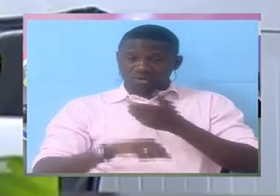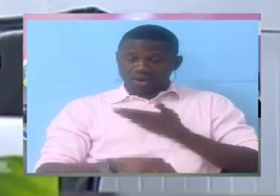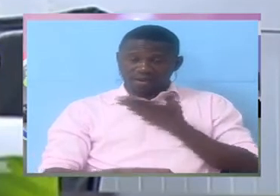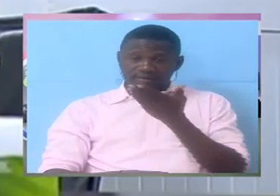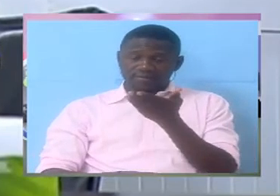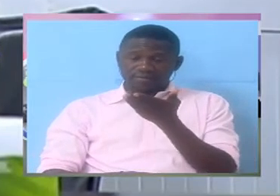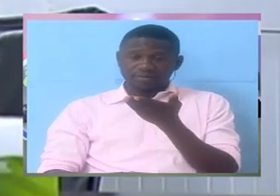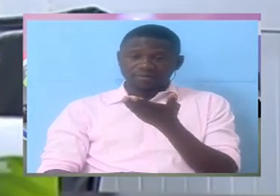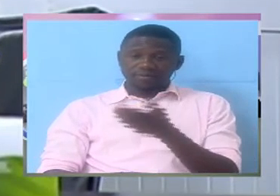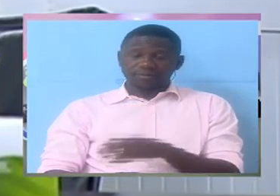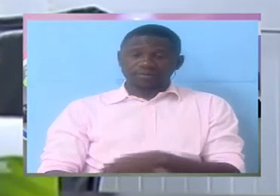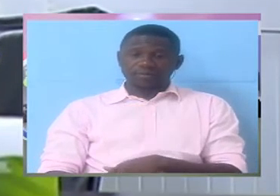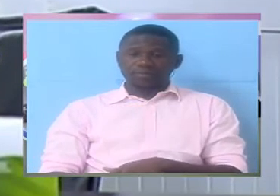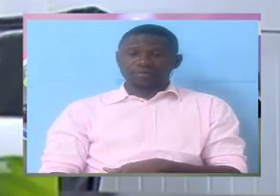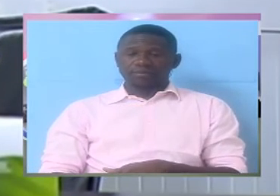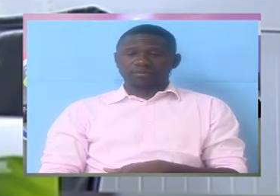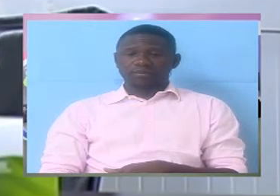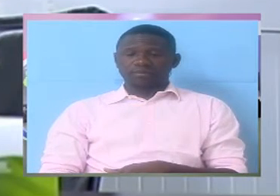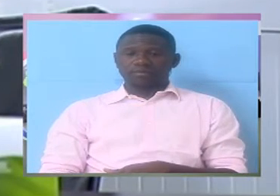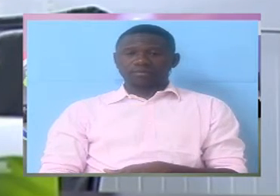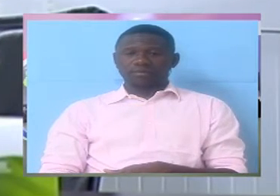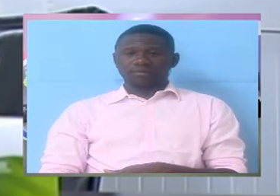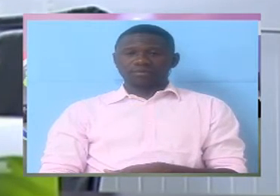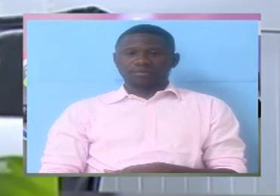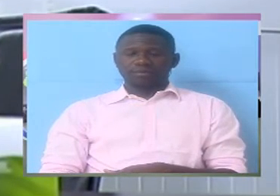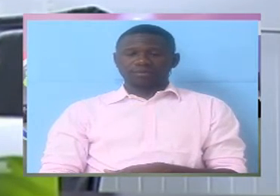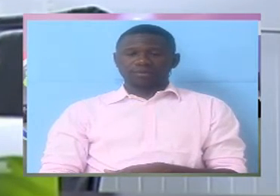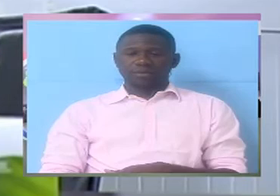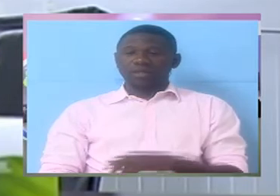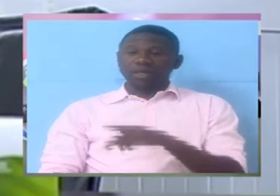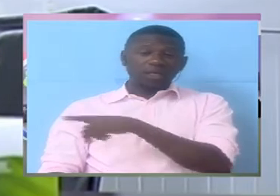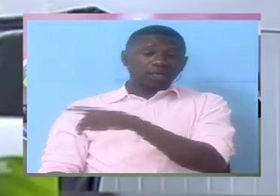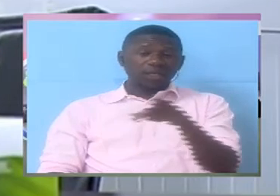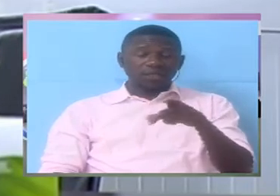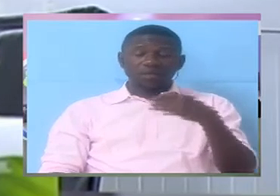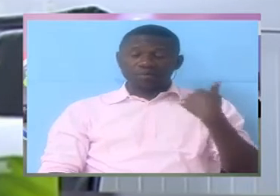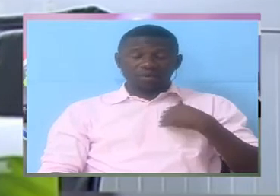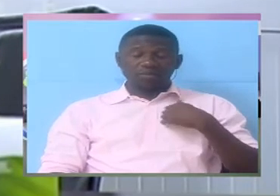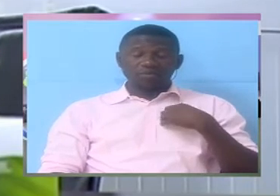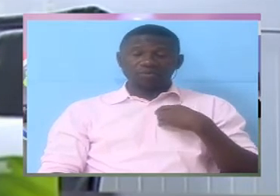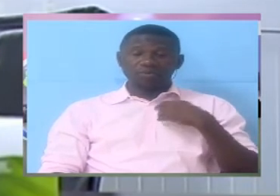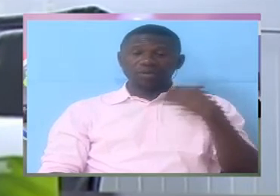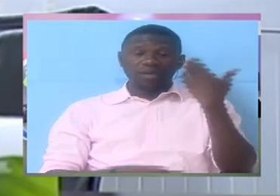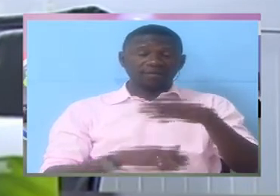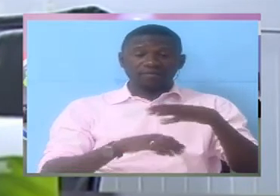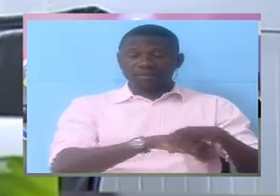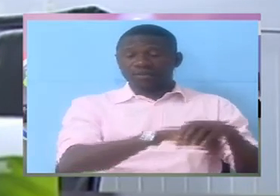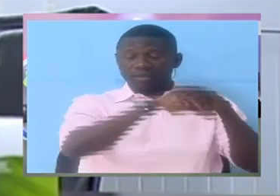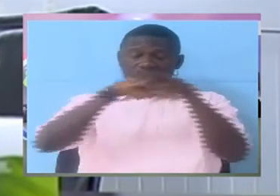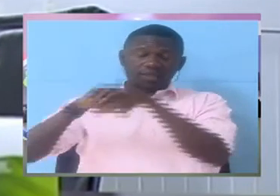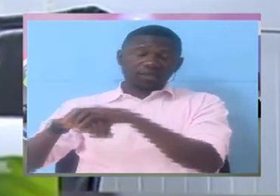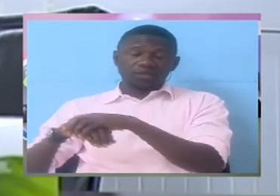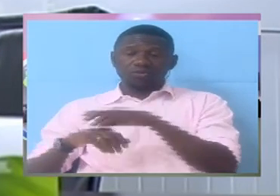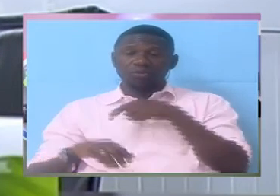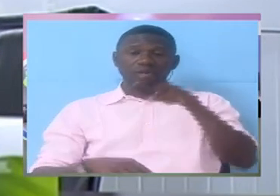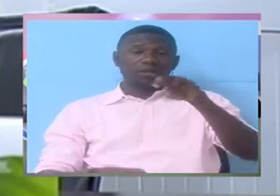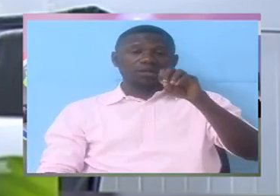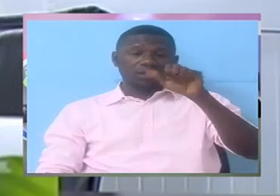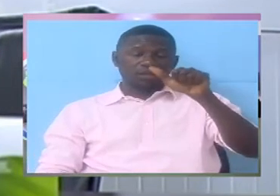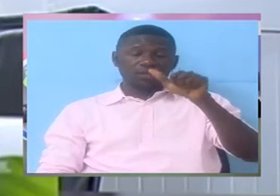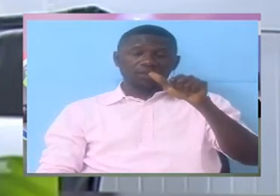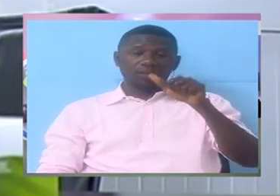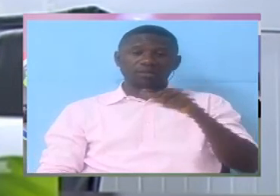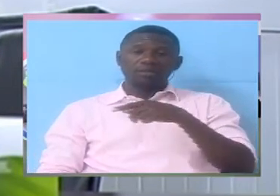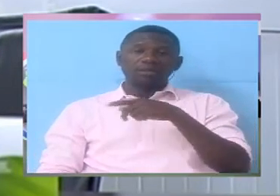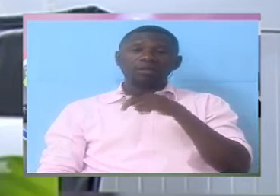These people have not even been taken to NIA headquarters. The TDA has an office here. These people were